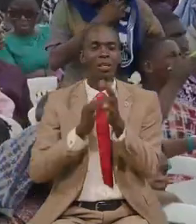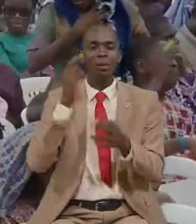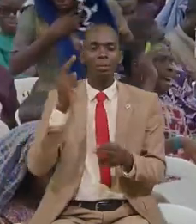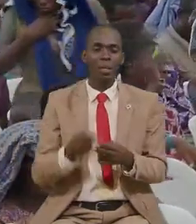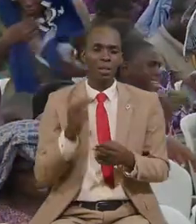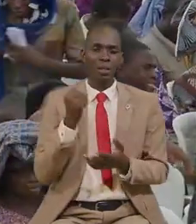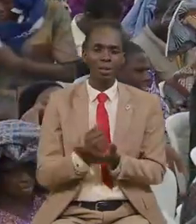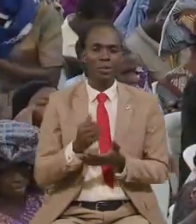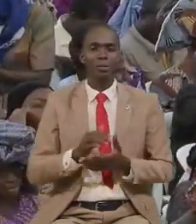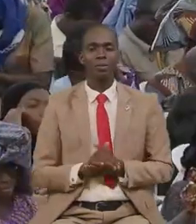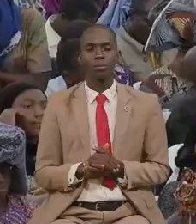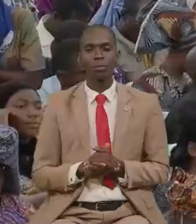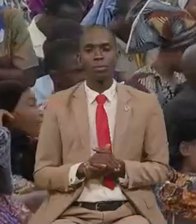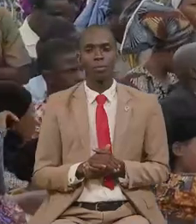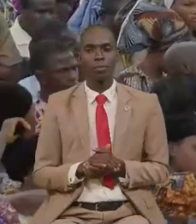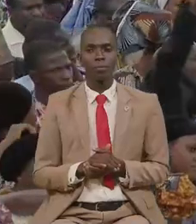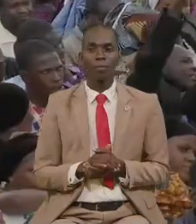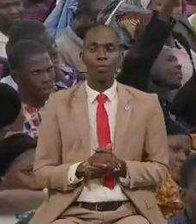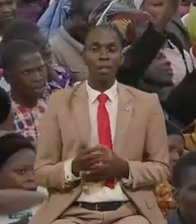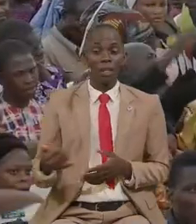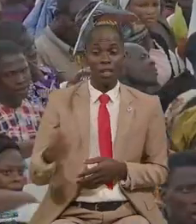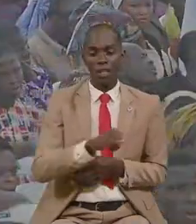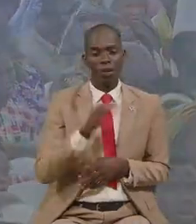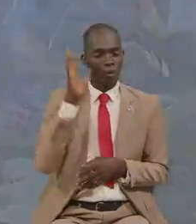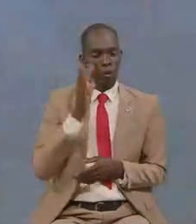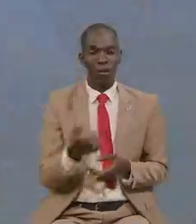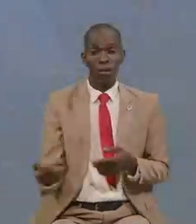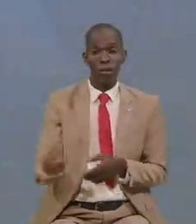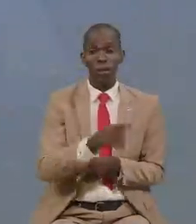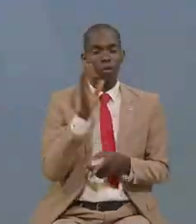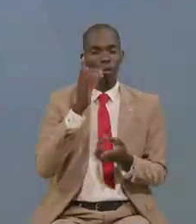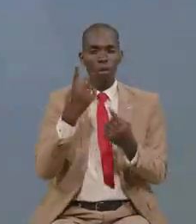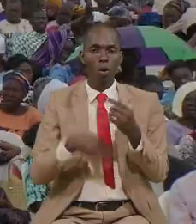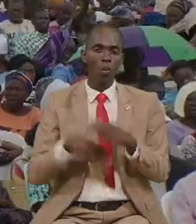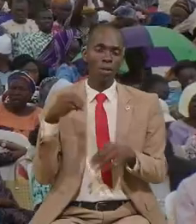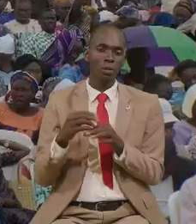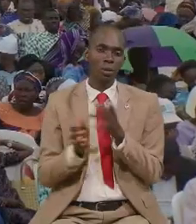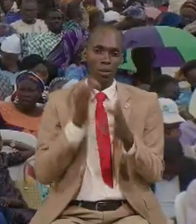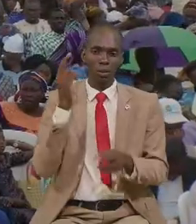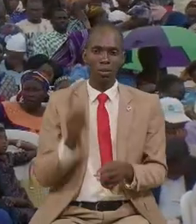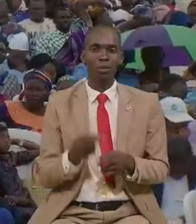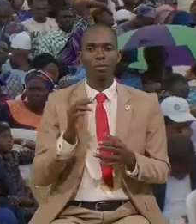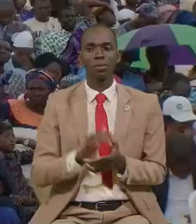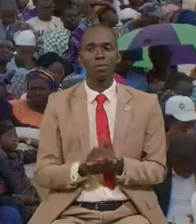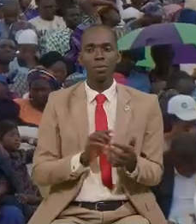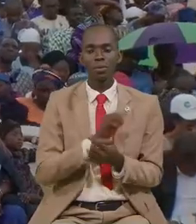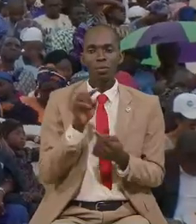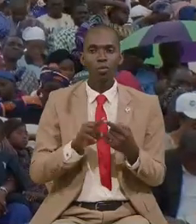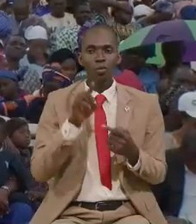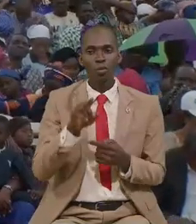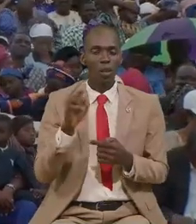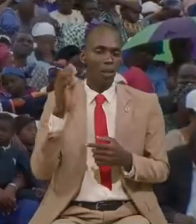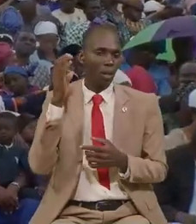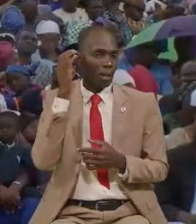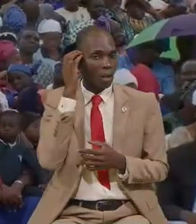name. They will come out. I said they will come out. When you hear